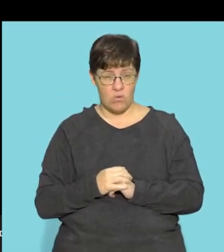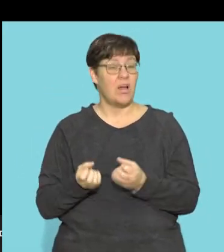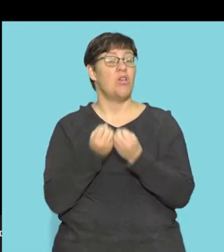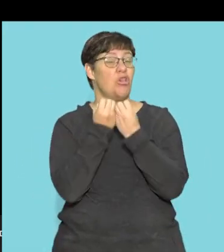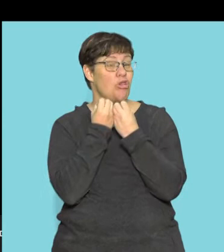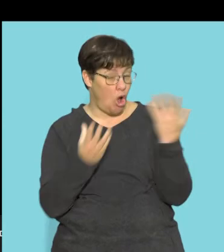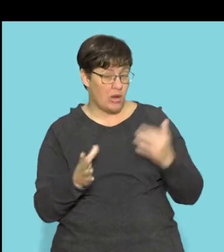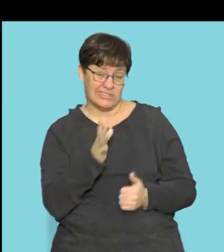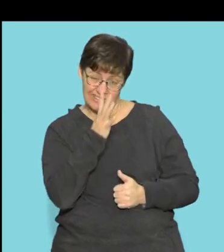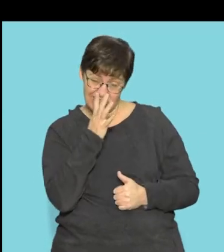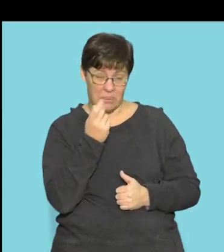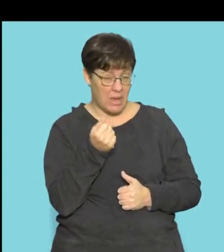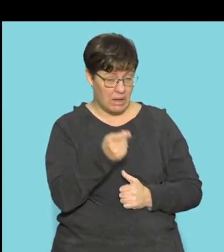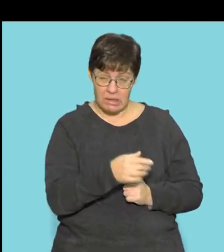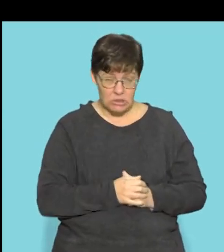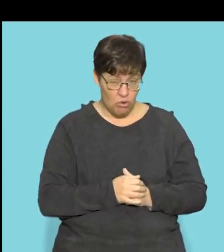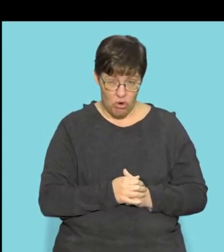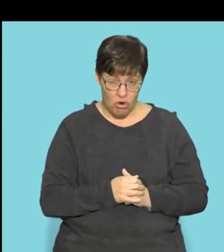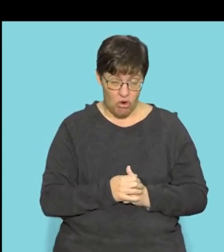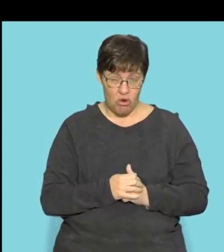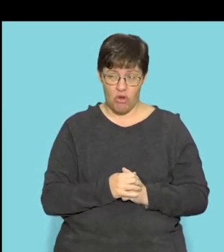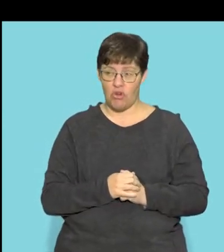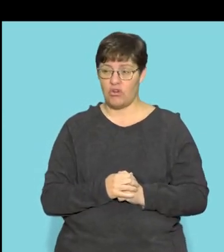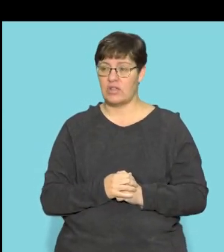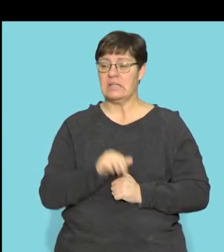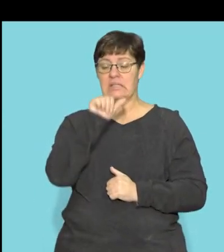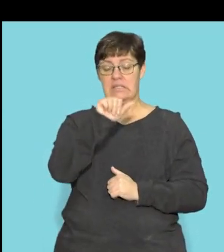657,000 a year. This is a lot of money.